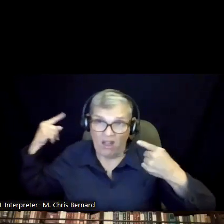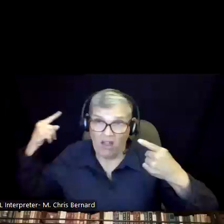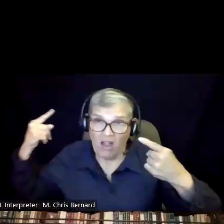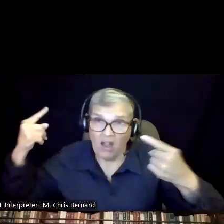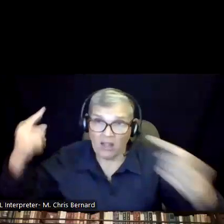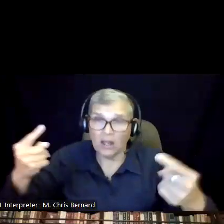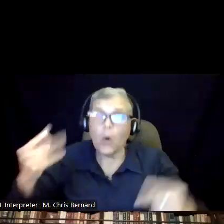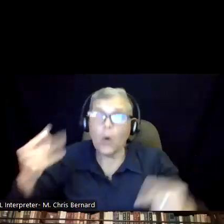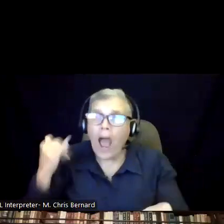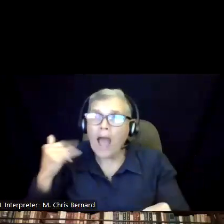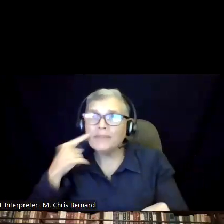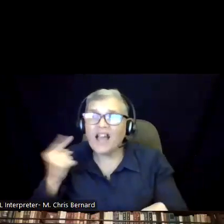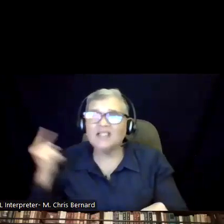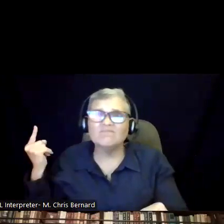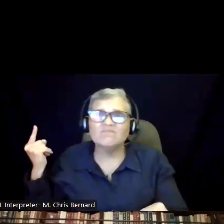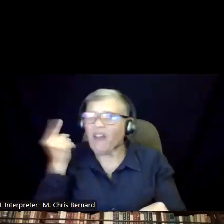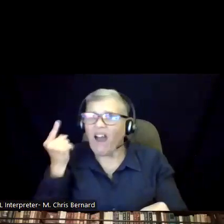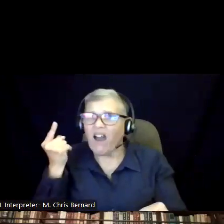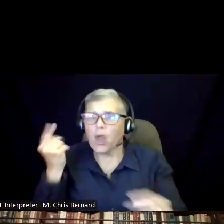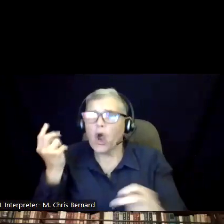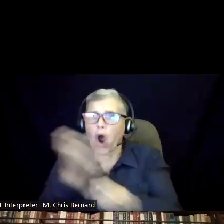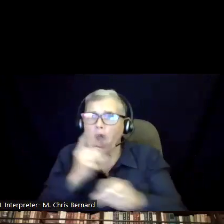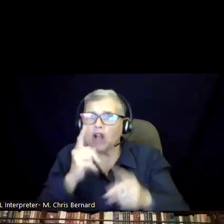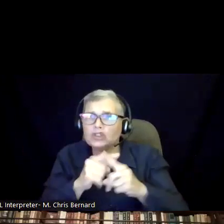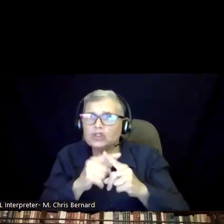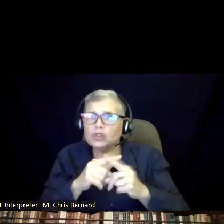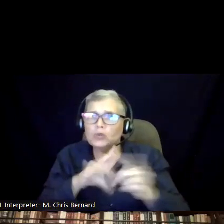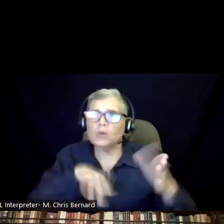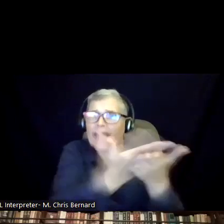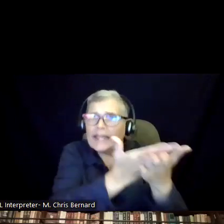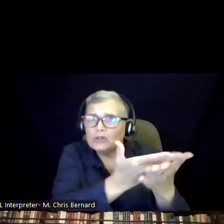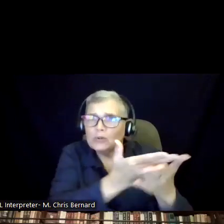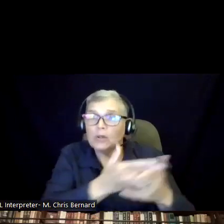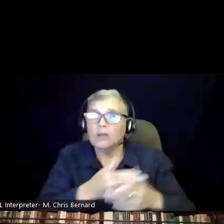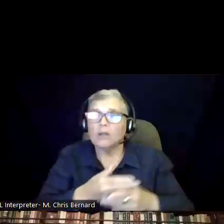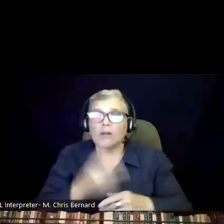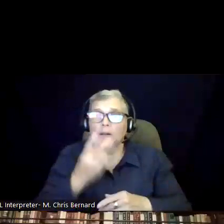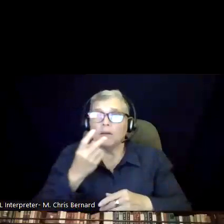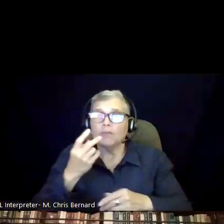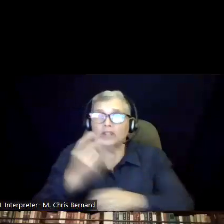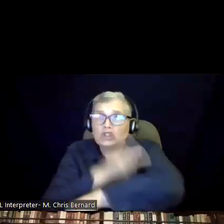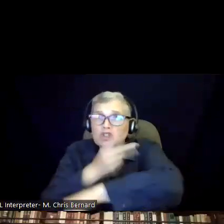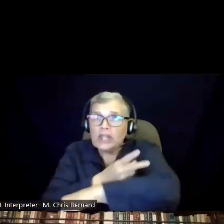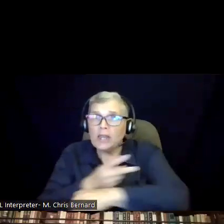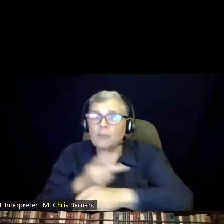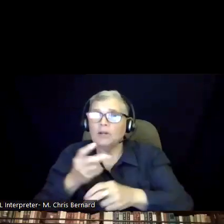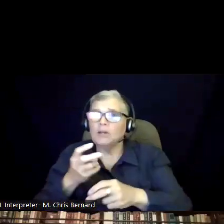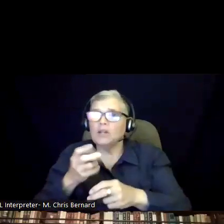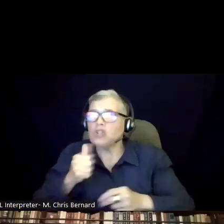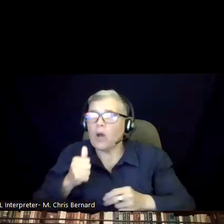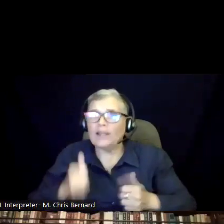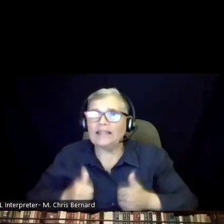live. They live in places that are hard to reach. They live in places that are hard to develop.